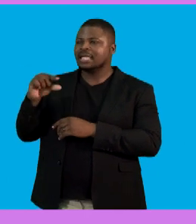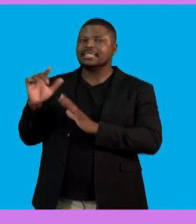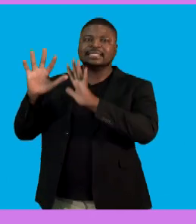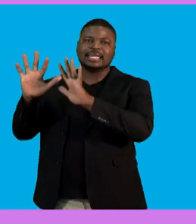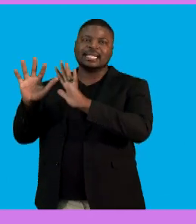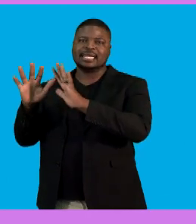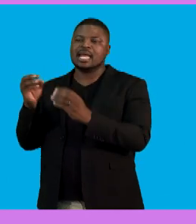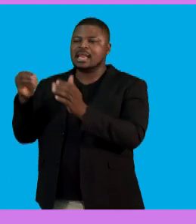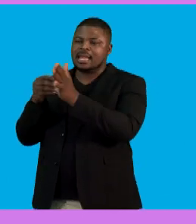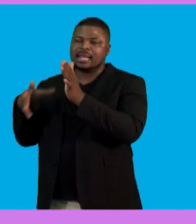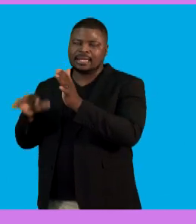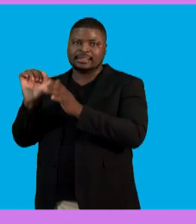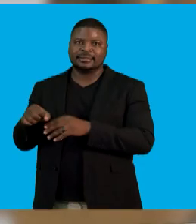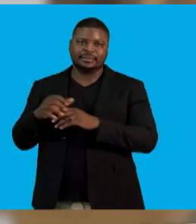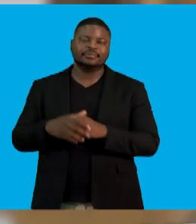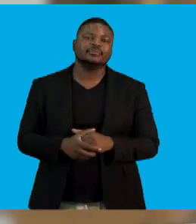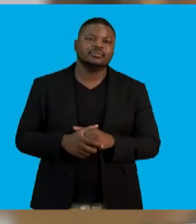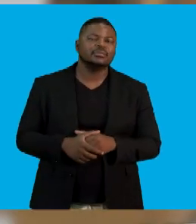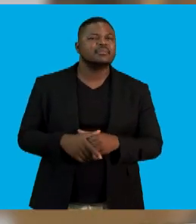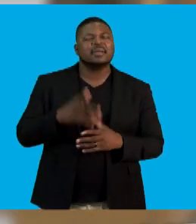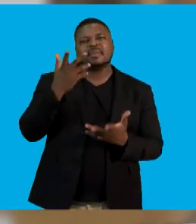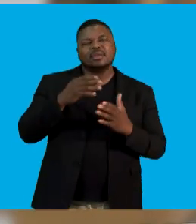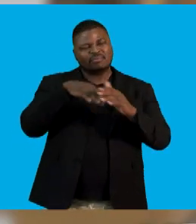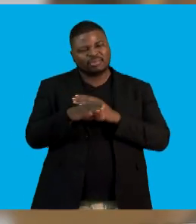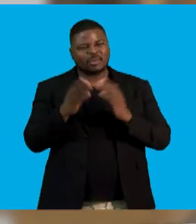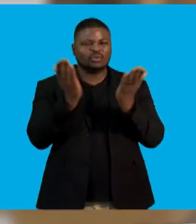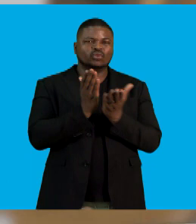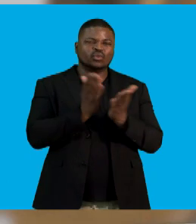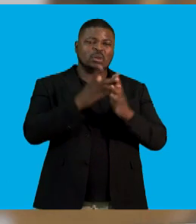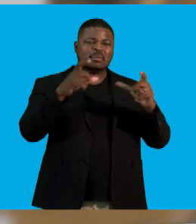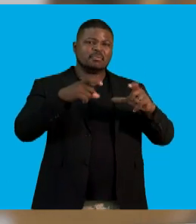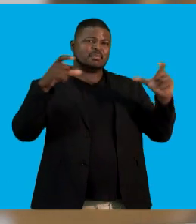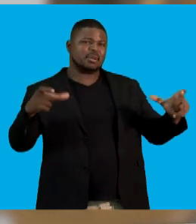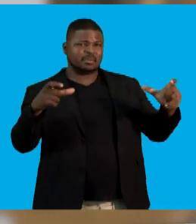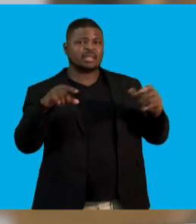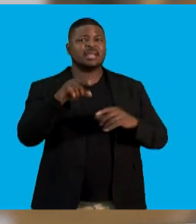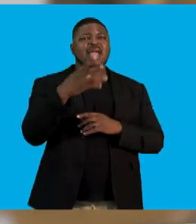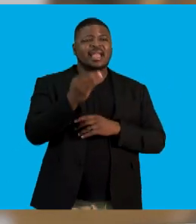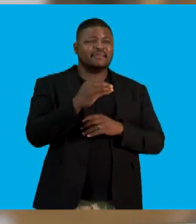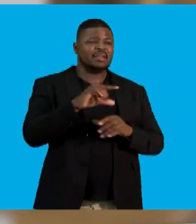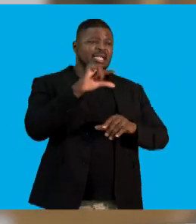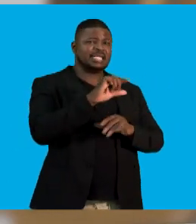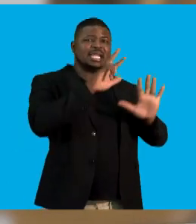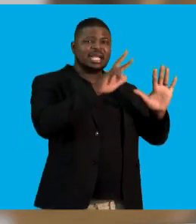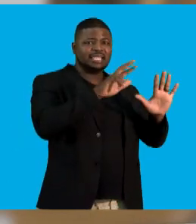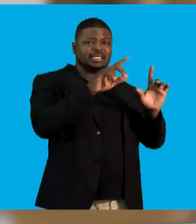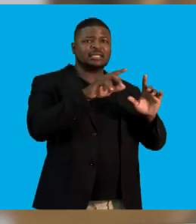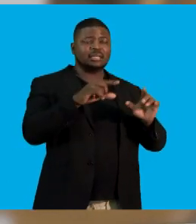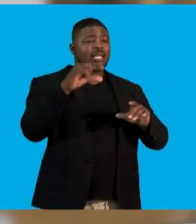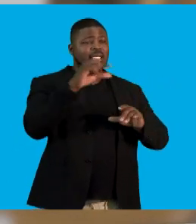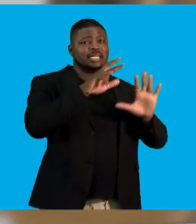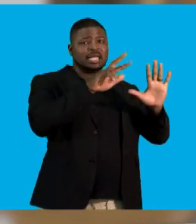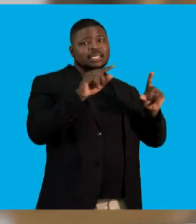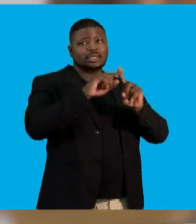problem here? If you're looking at the whole school, let's say you're taking just a high school, so you've got learners from grade 8 to grade 10, to